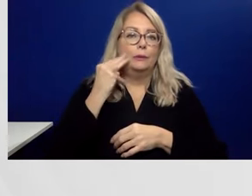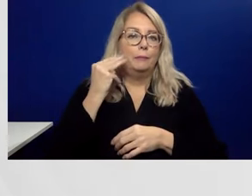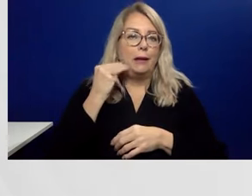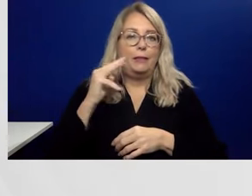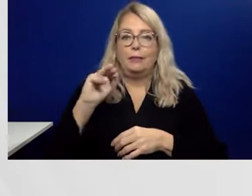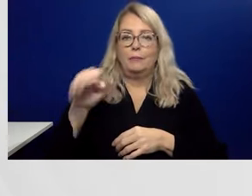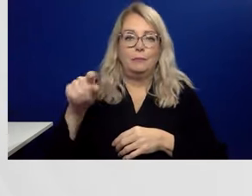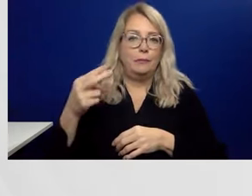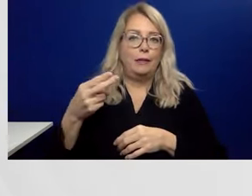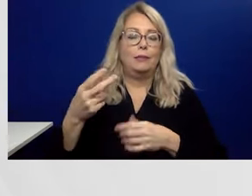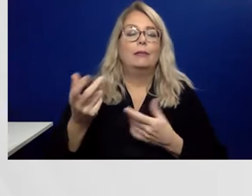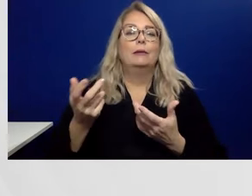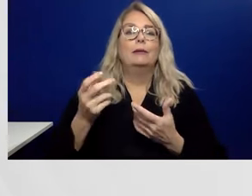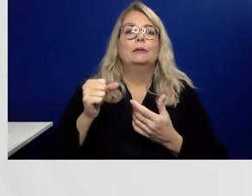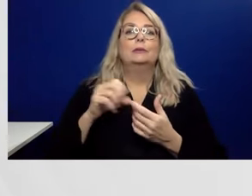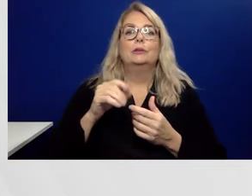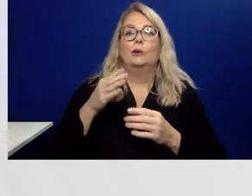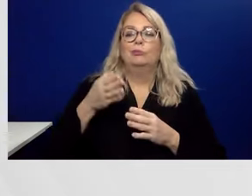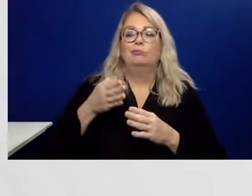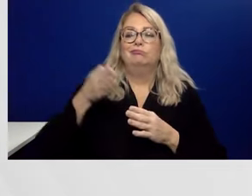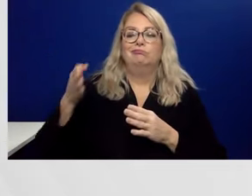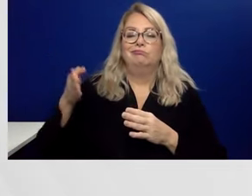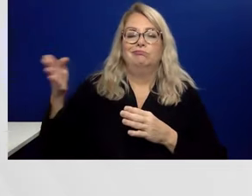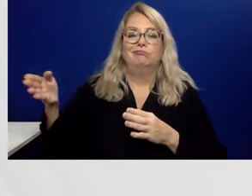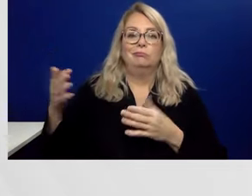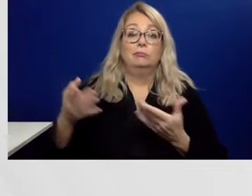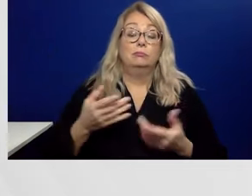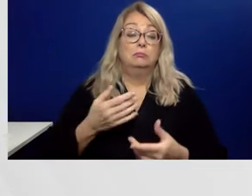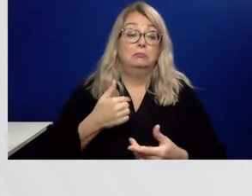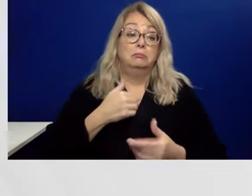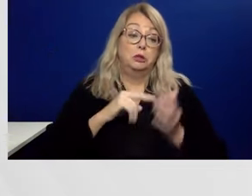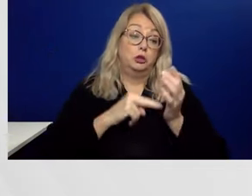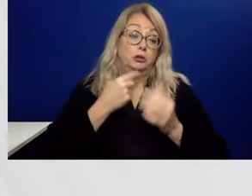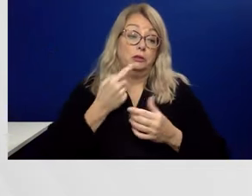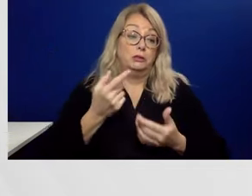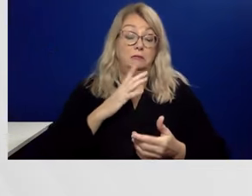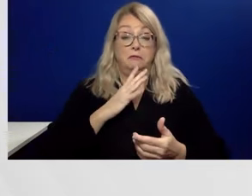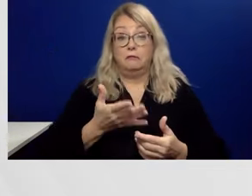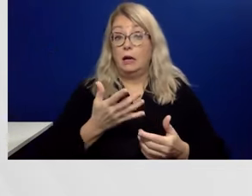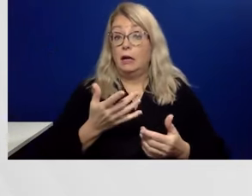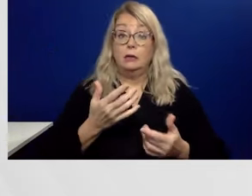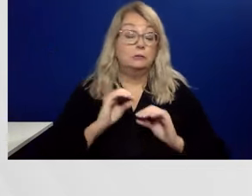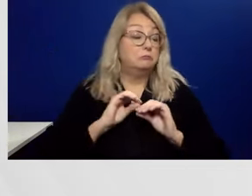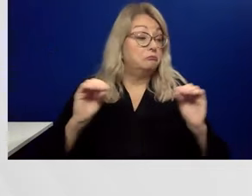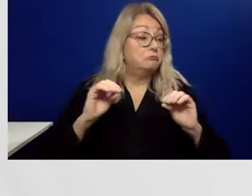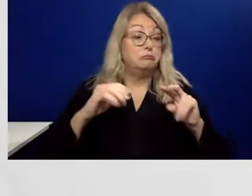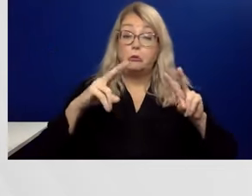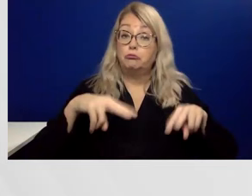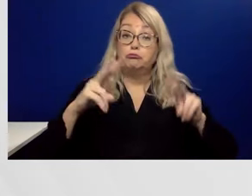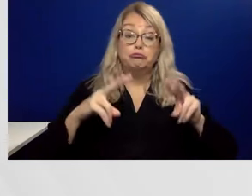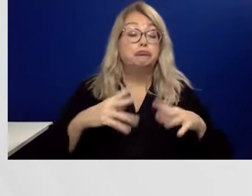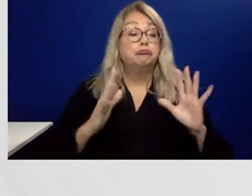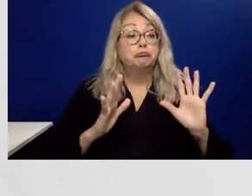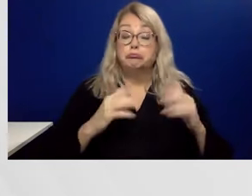here. Right. And Loretta said, fine, I'm not going to judge that. I'm going to do what I need to do. She was obviously